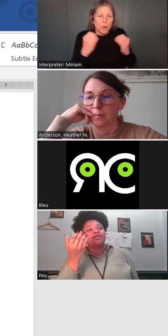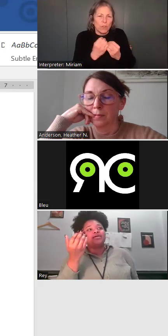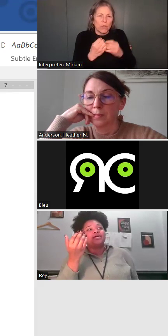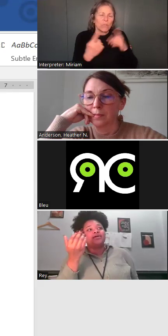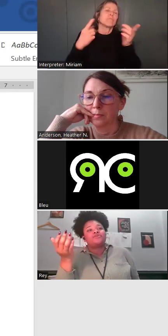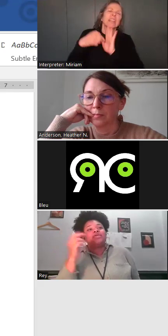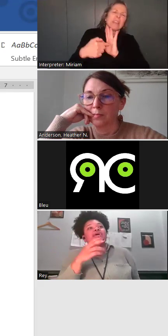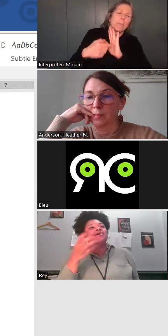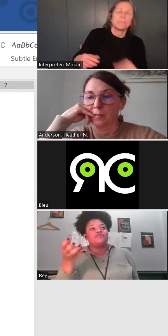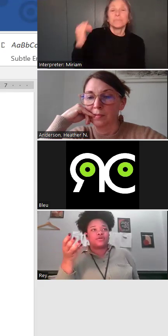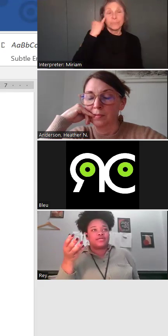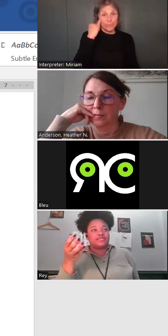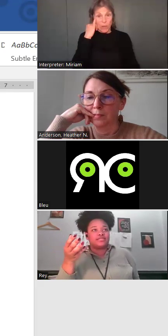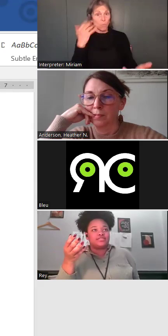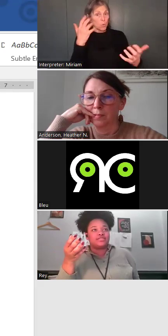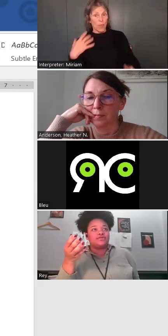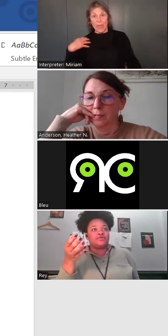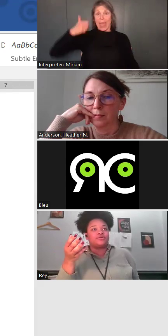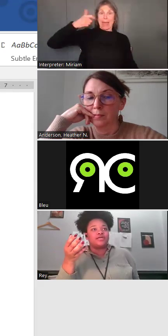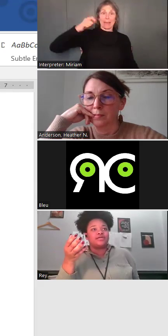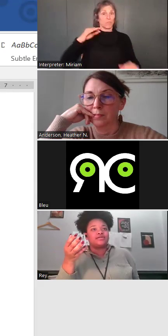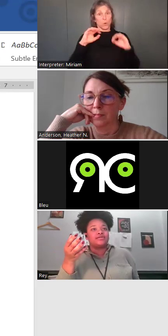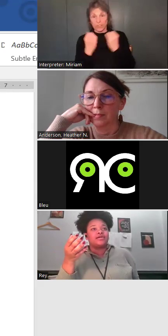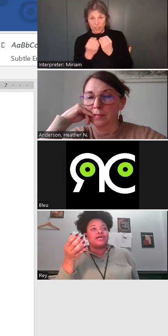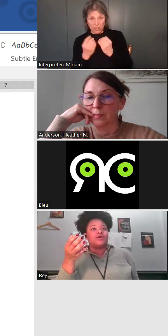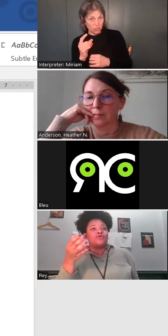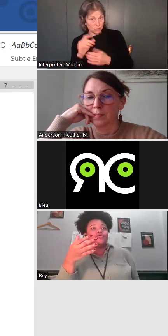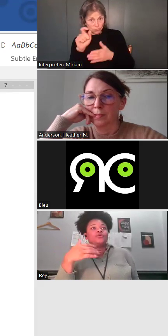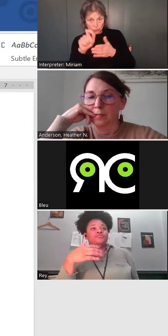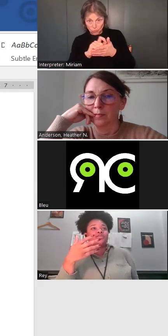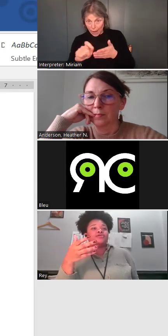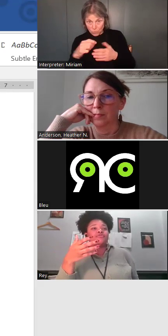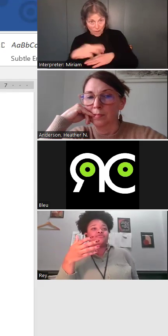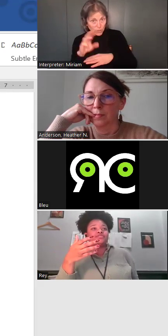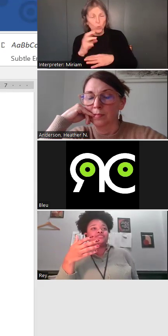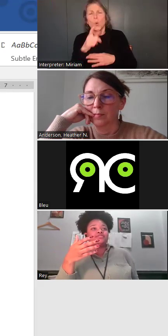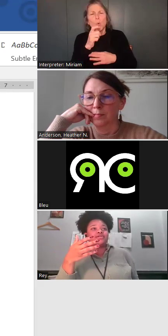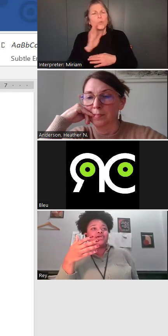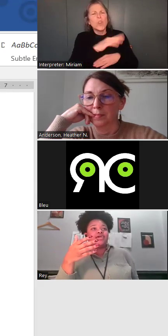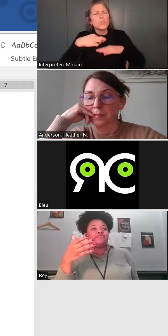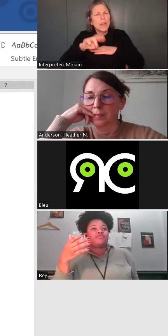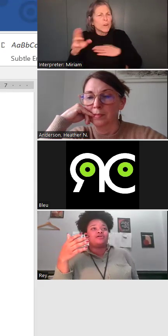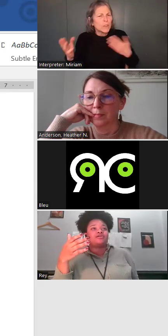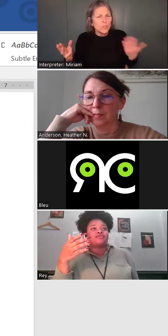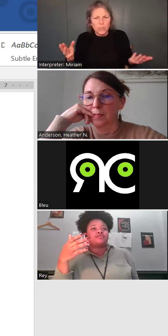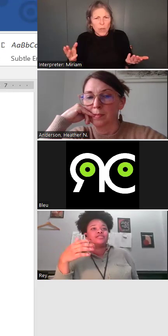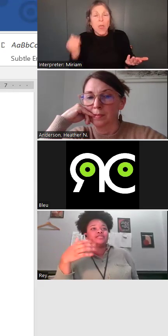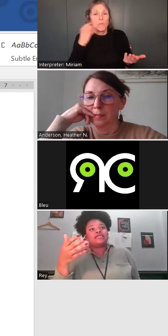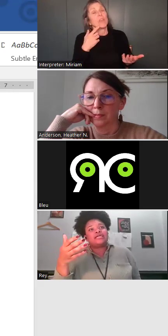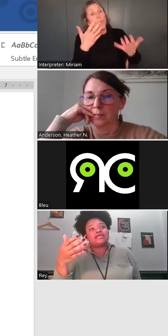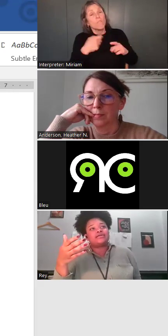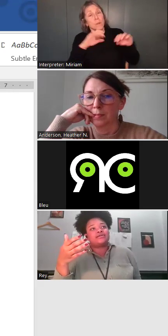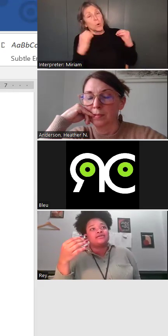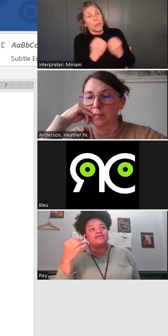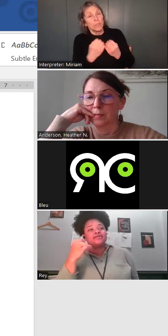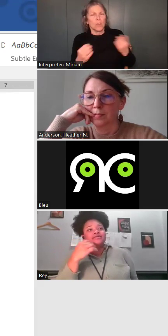like if they're like the head of the organization, or like who would be their reference if they're Well, whoever